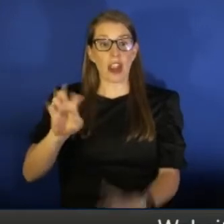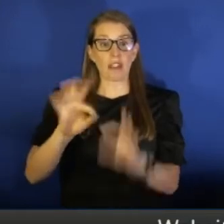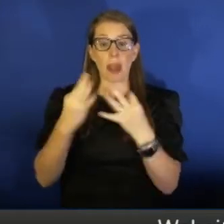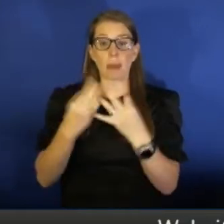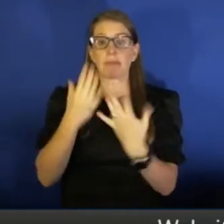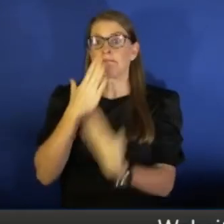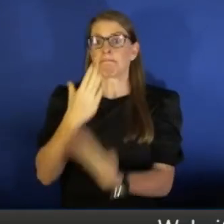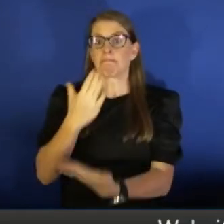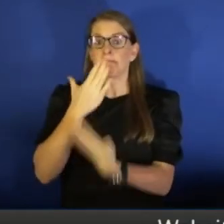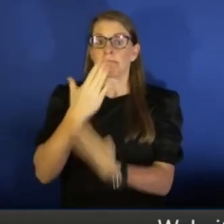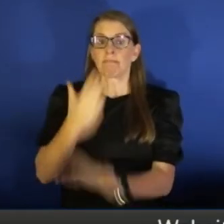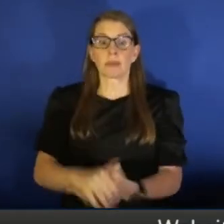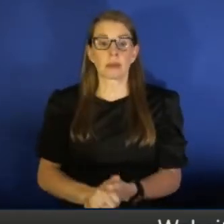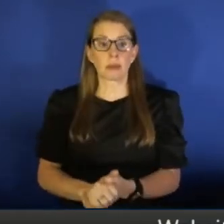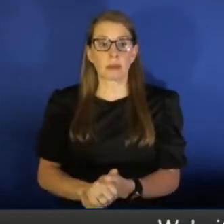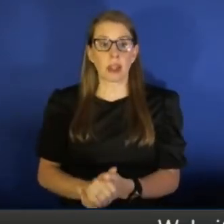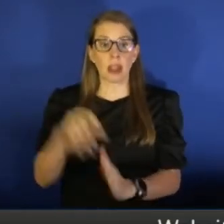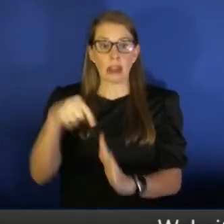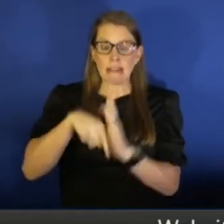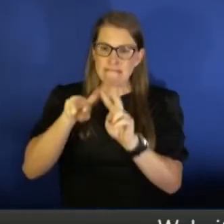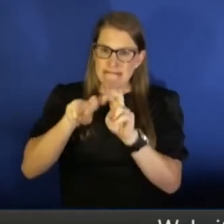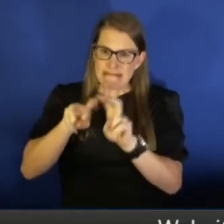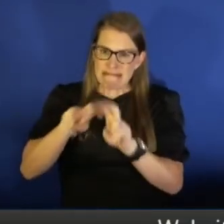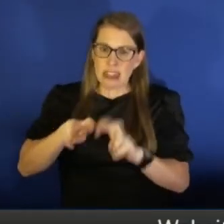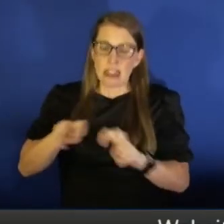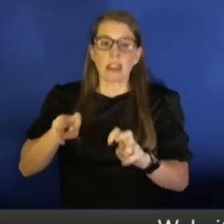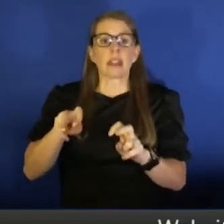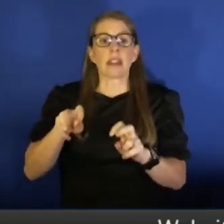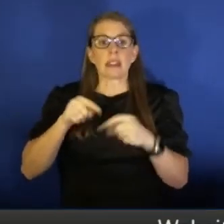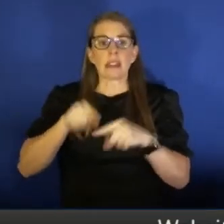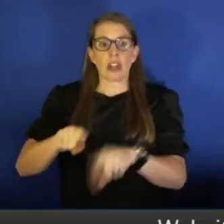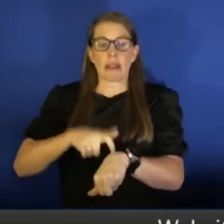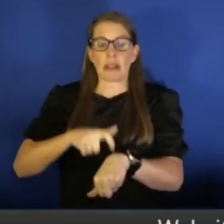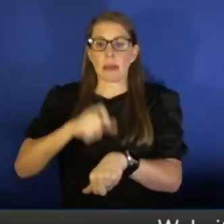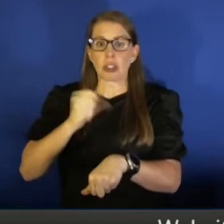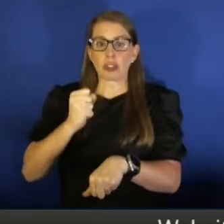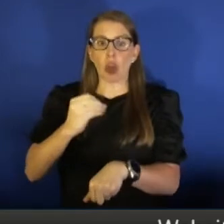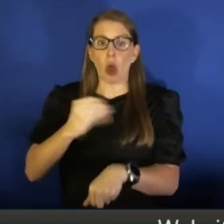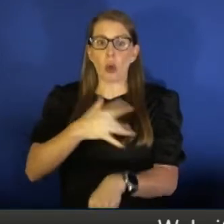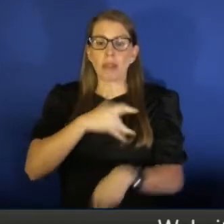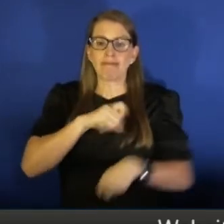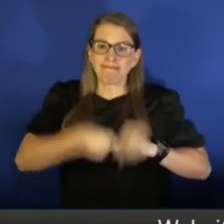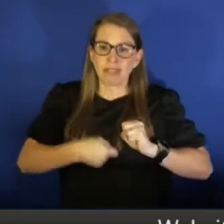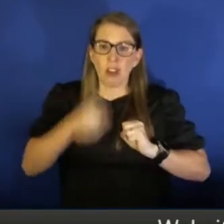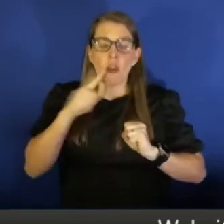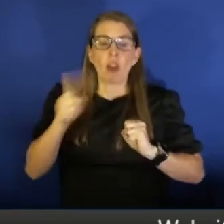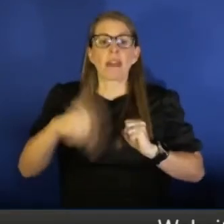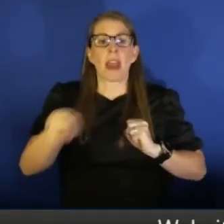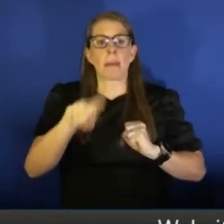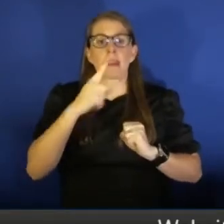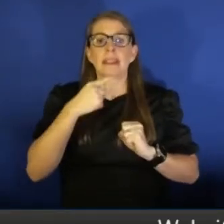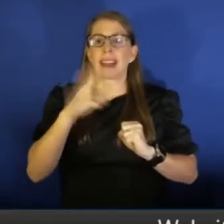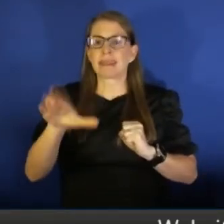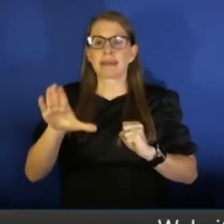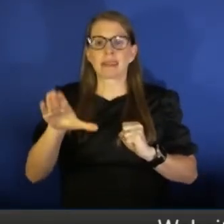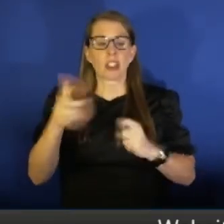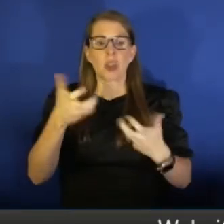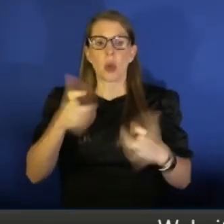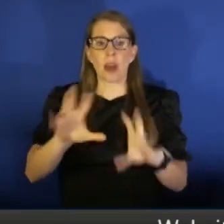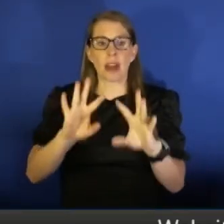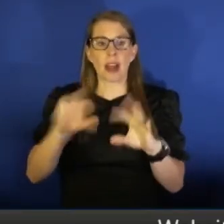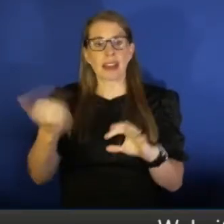They dug so deep at a time that was so hard for them to say, we don't want another family to feel